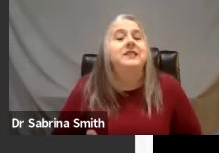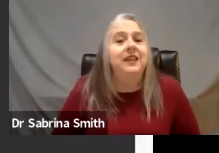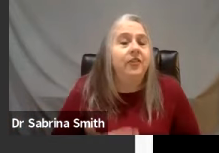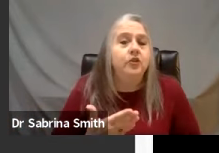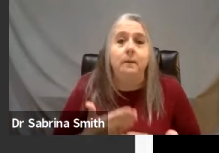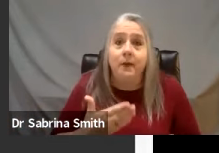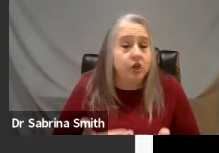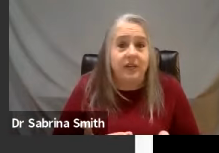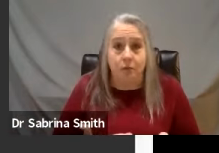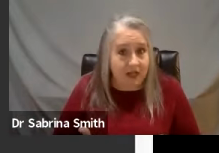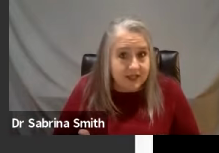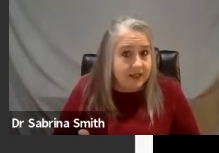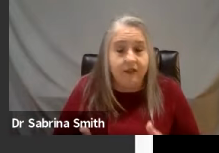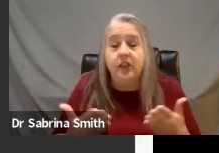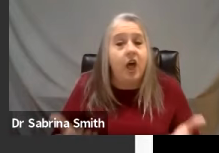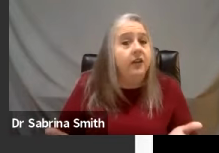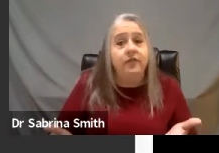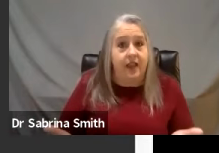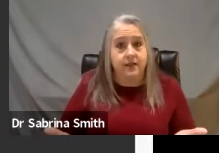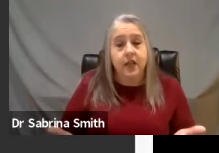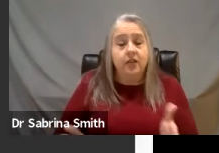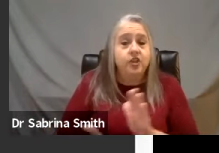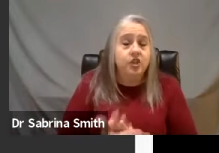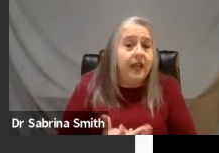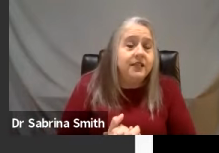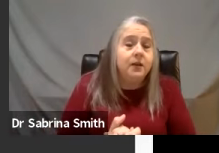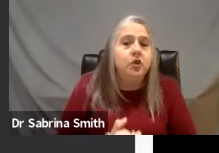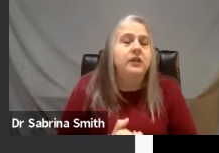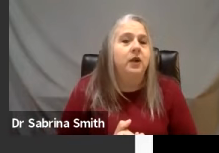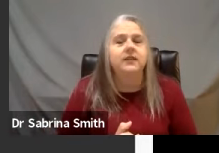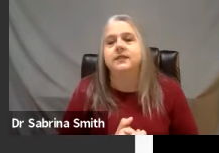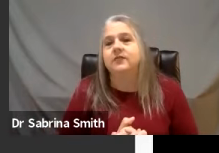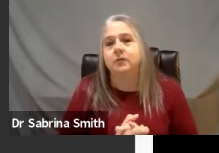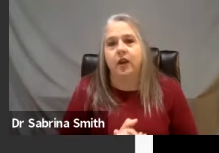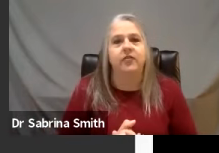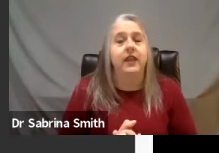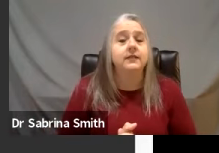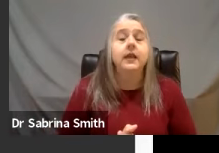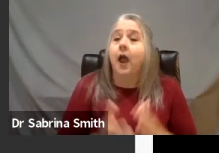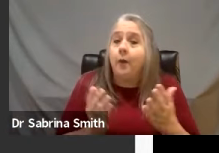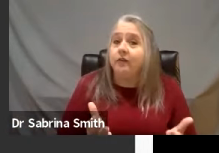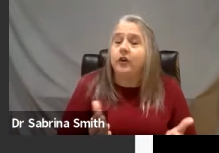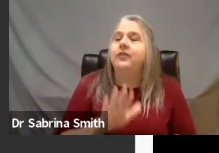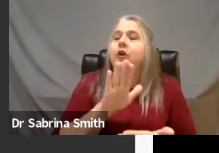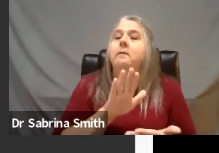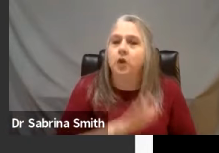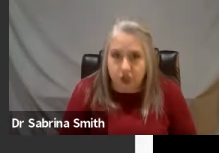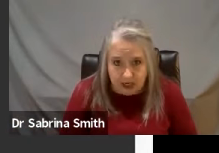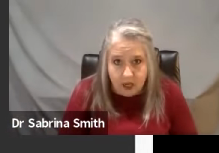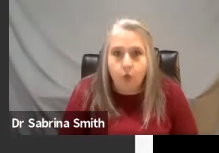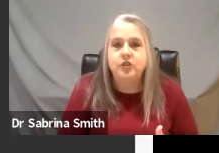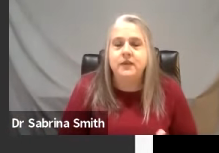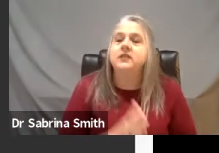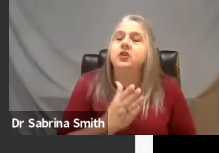we see that there's emerging presence of a lot of things. Like she has an emerging presence of some great things. However, they're